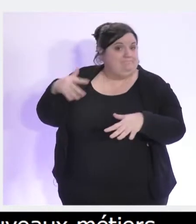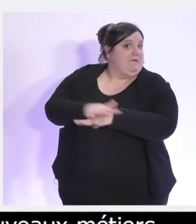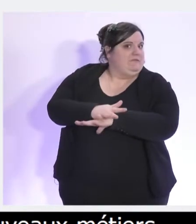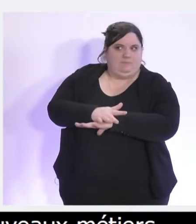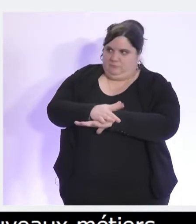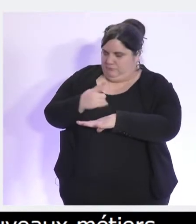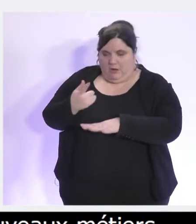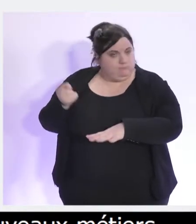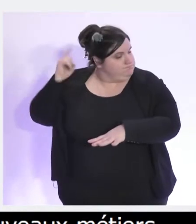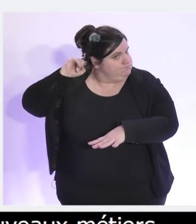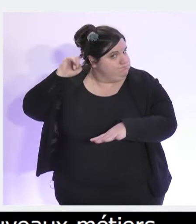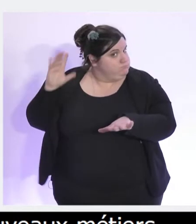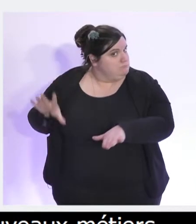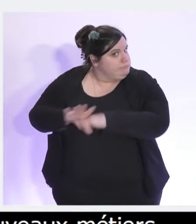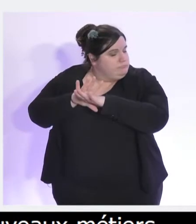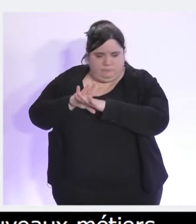European Week